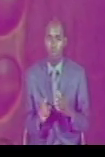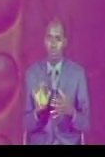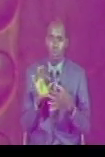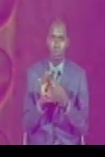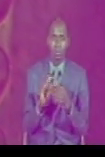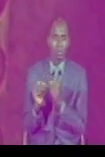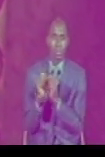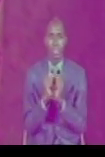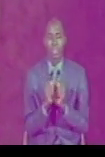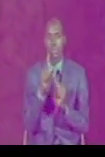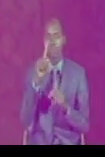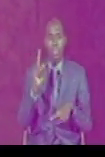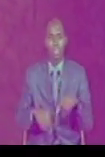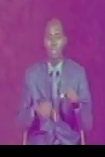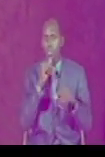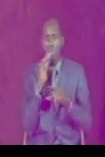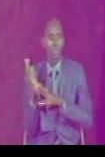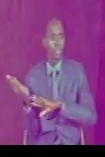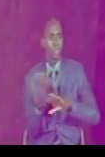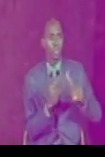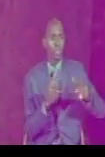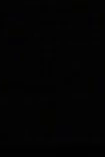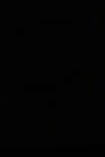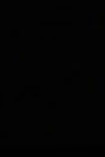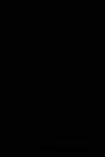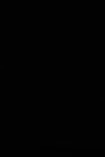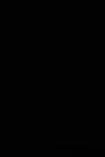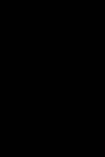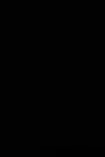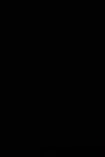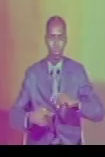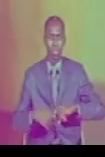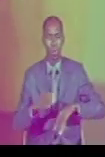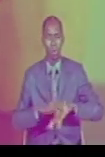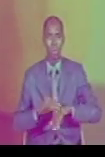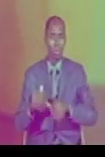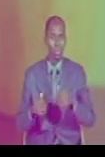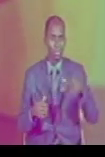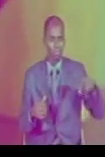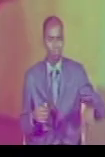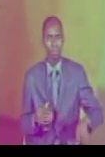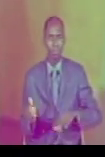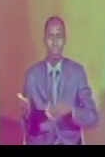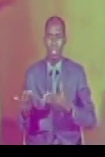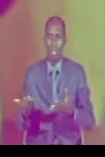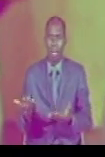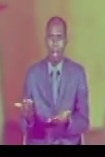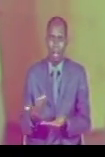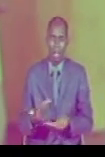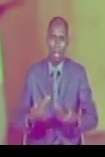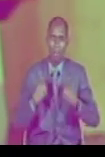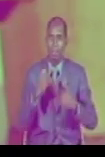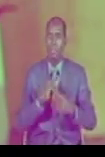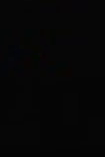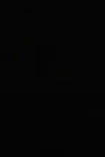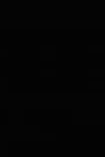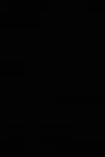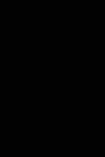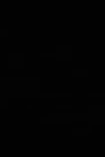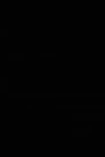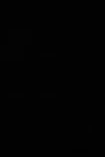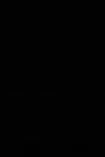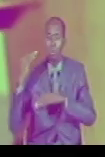cannot just neglect one, hopping on one leg and trying to carry a heavy load with only one hand, or trying to